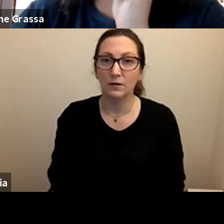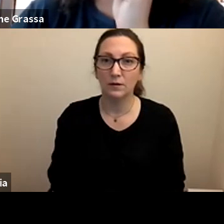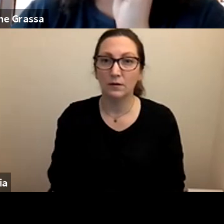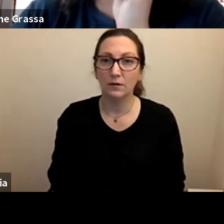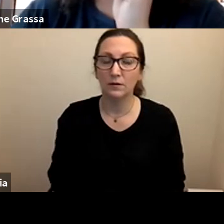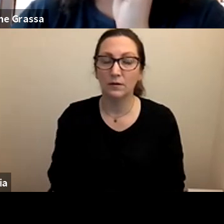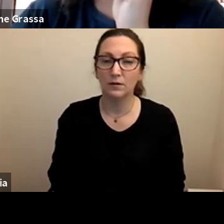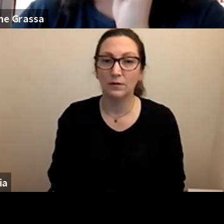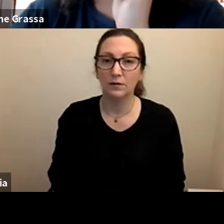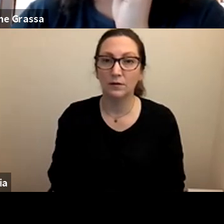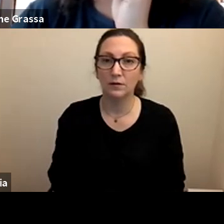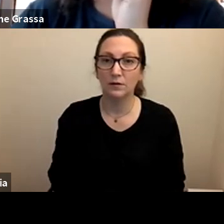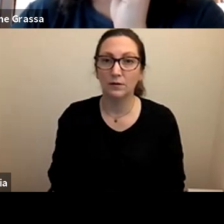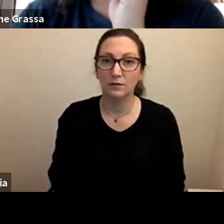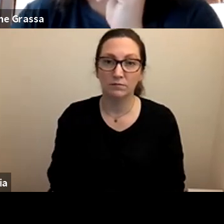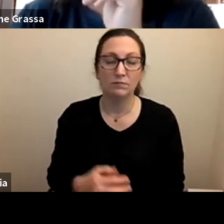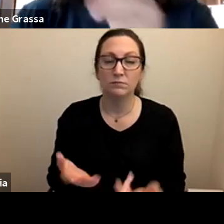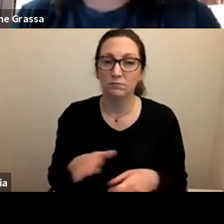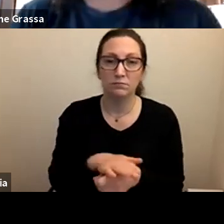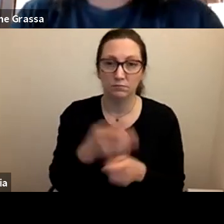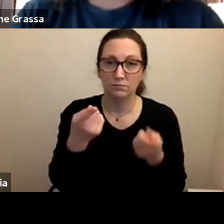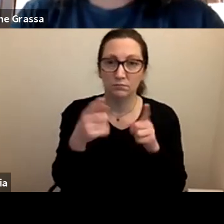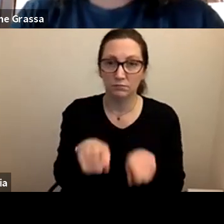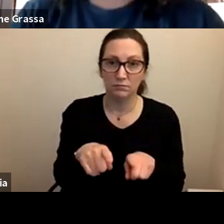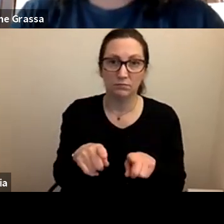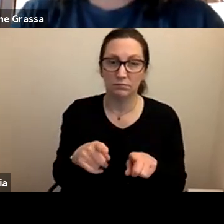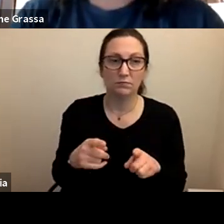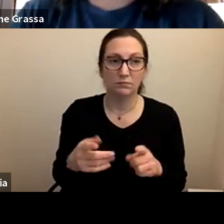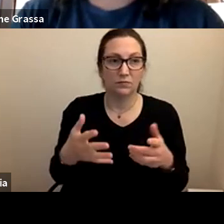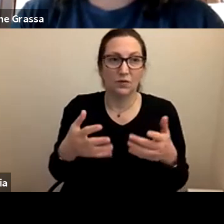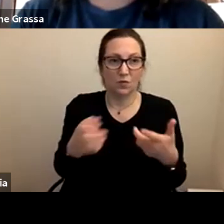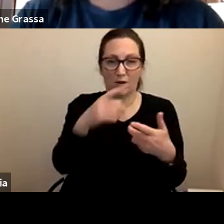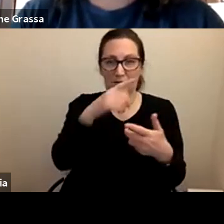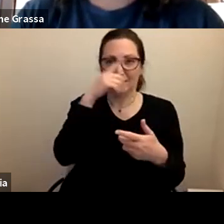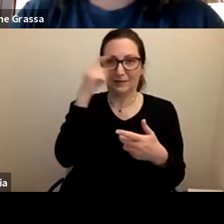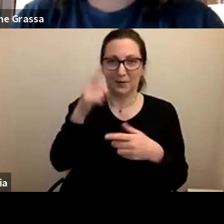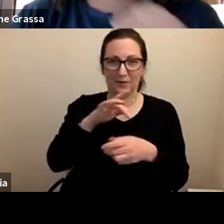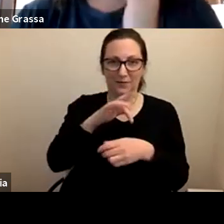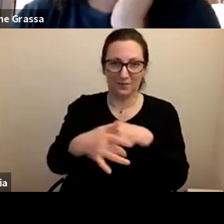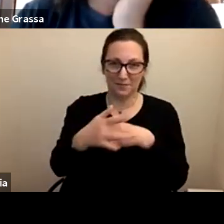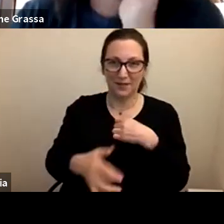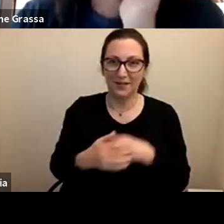I think that, well, I completely agree. We all want our summers. And so